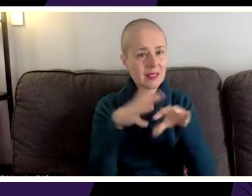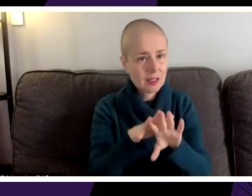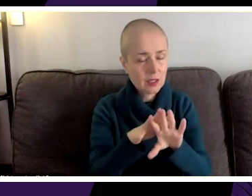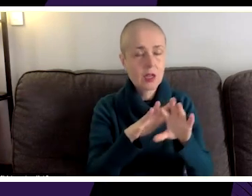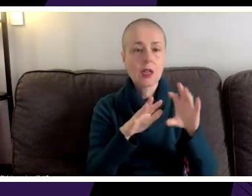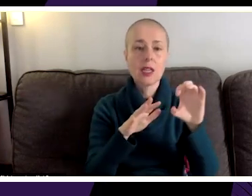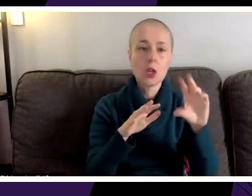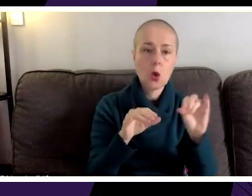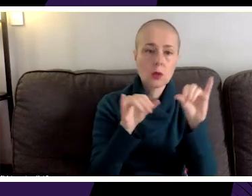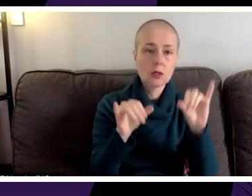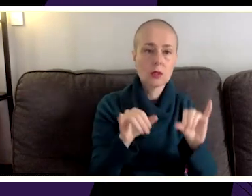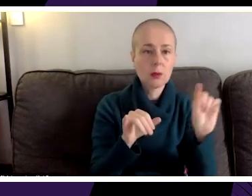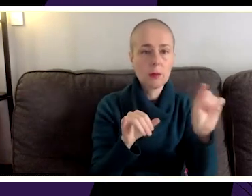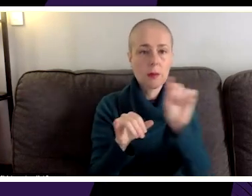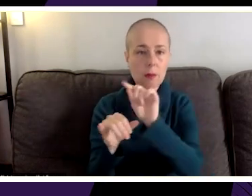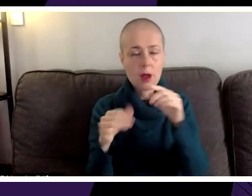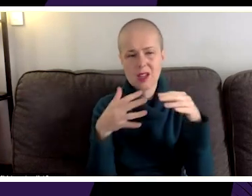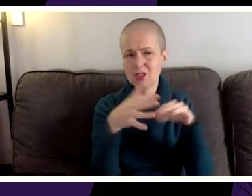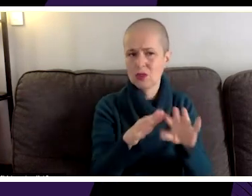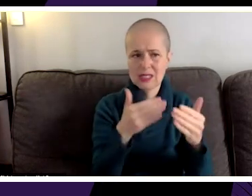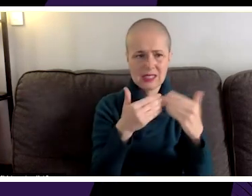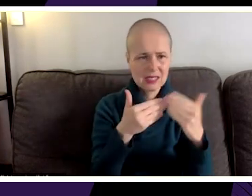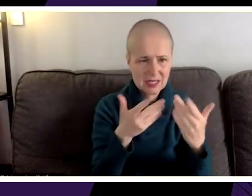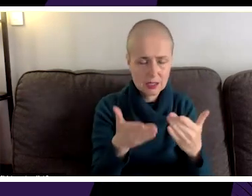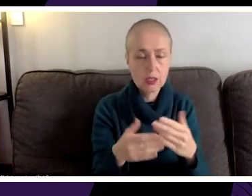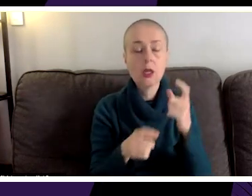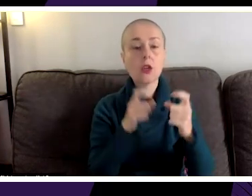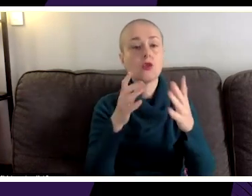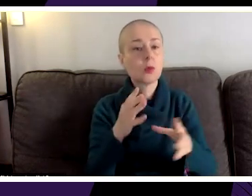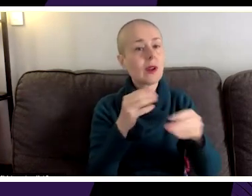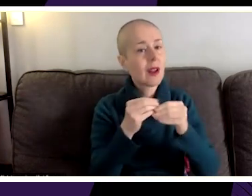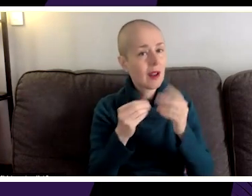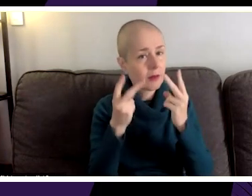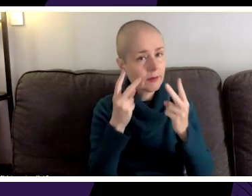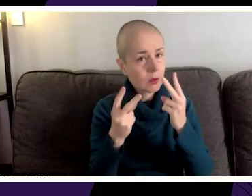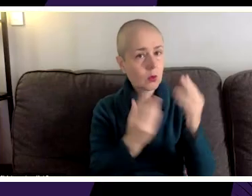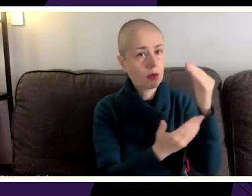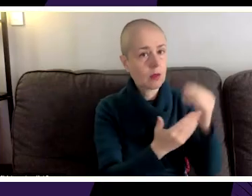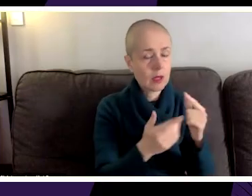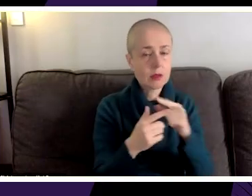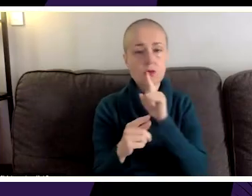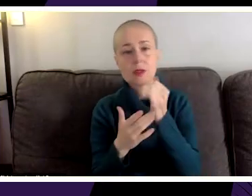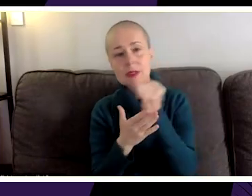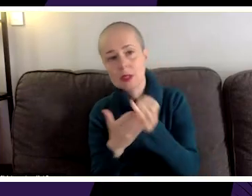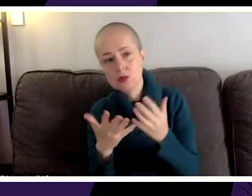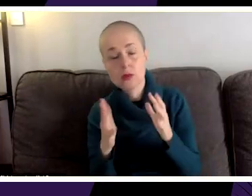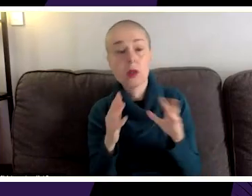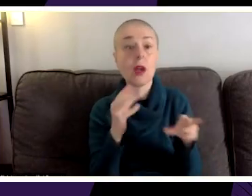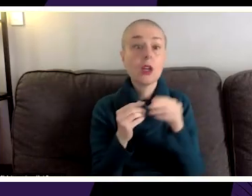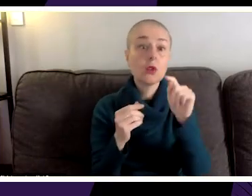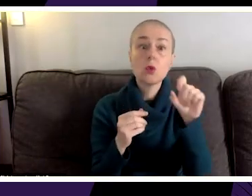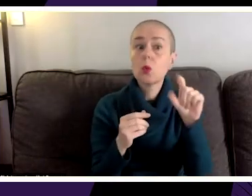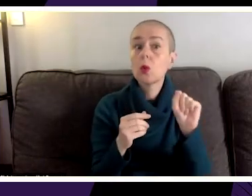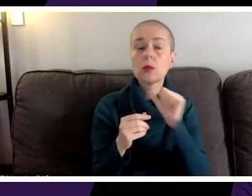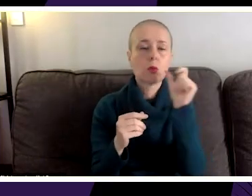ecosystem. Contributors can write visual tests as easily as they can write real sketches. No external tools, no complex setup,